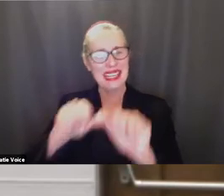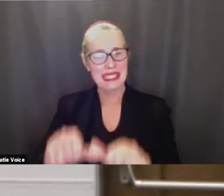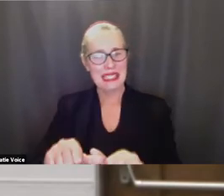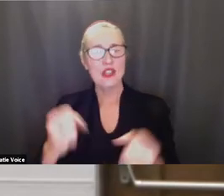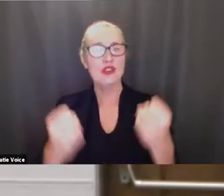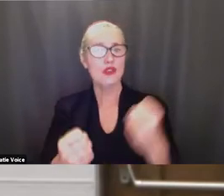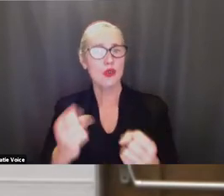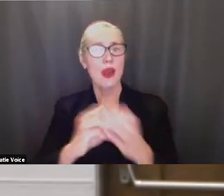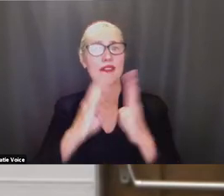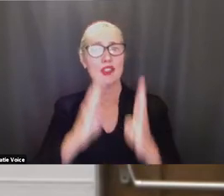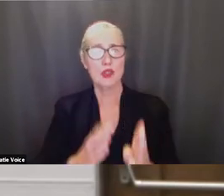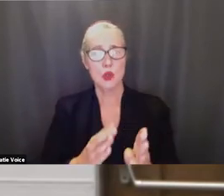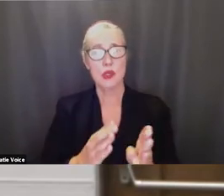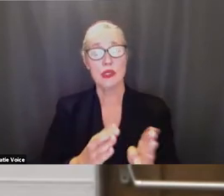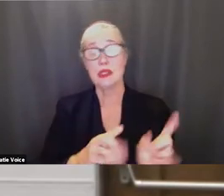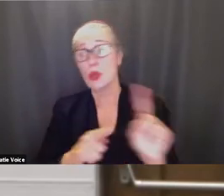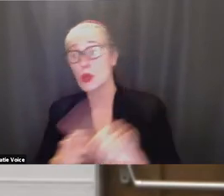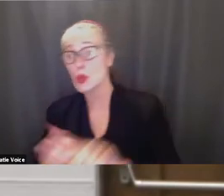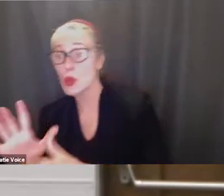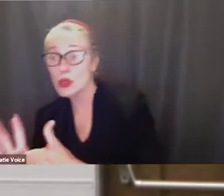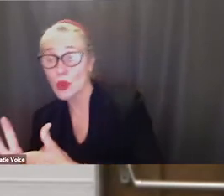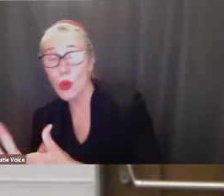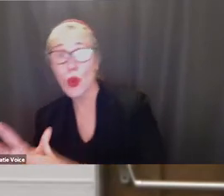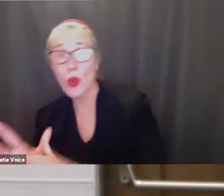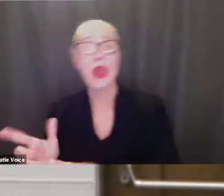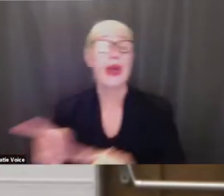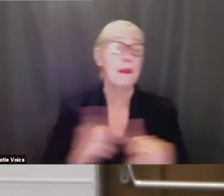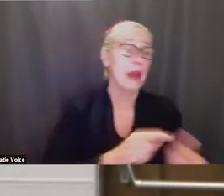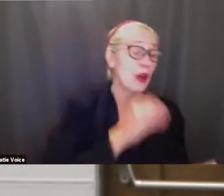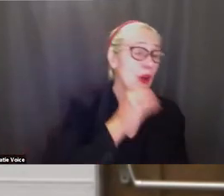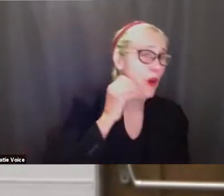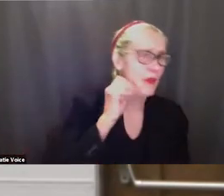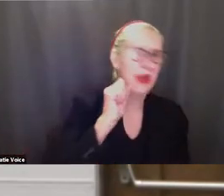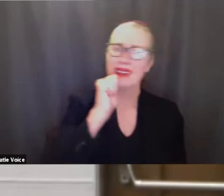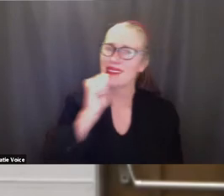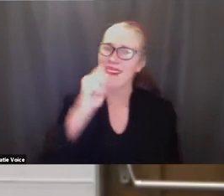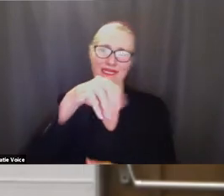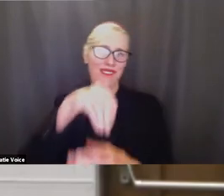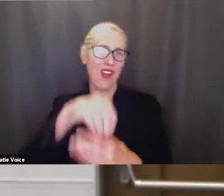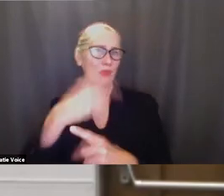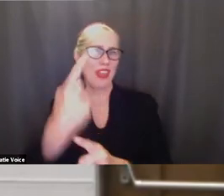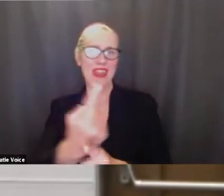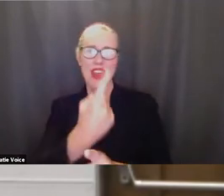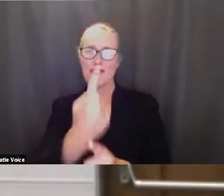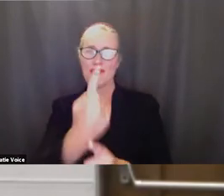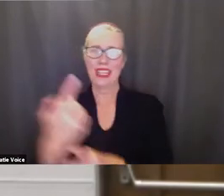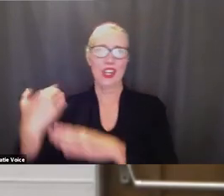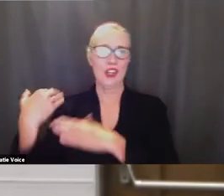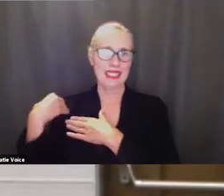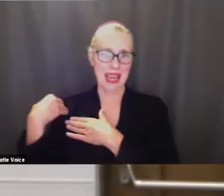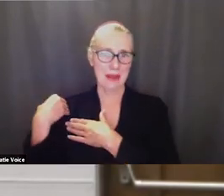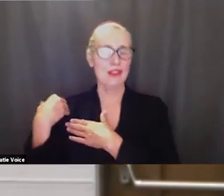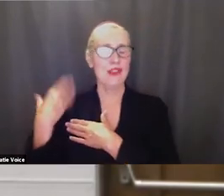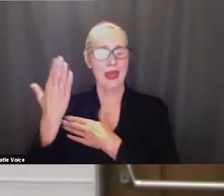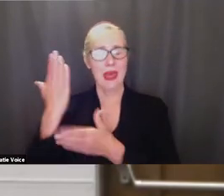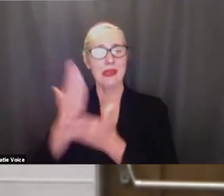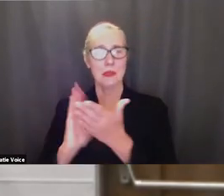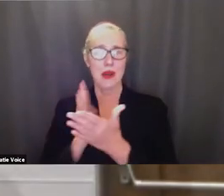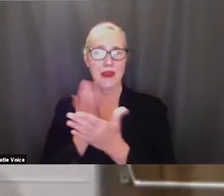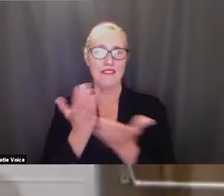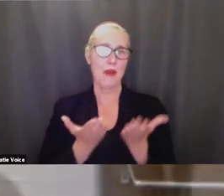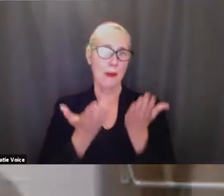school it's not part of their regular assignment so that is the proposal that's before you happy to take any questions you might have